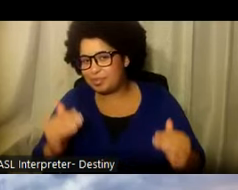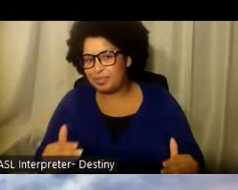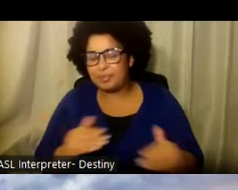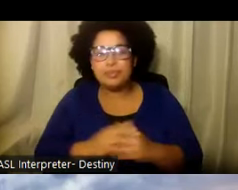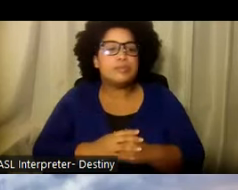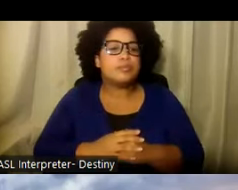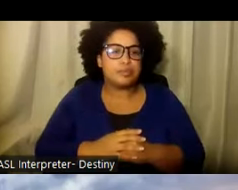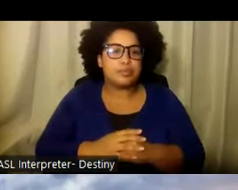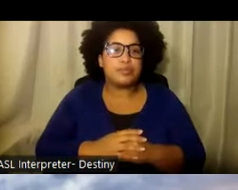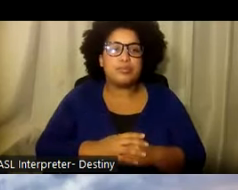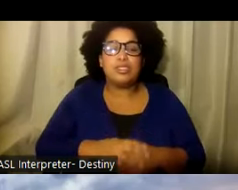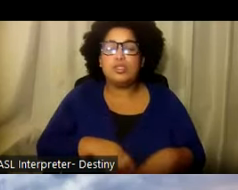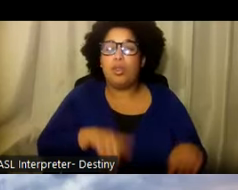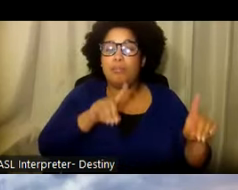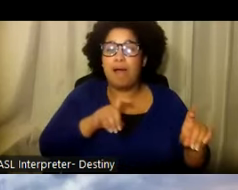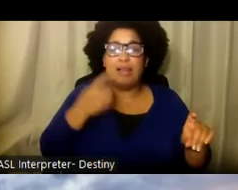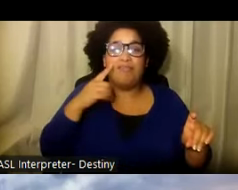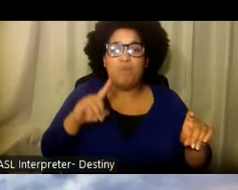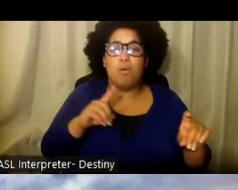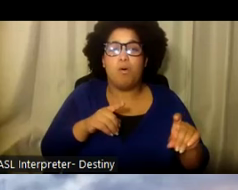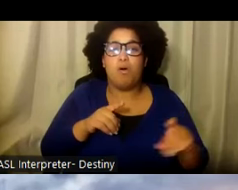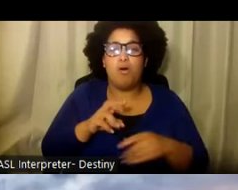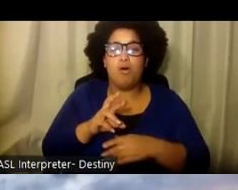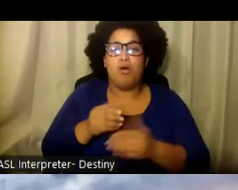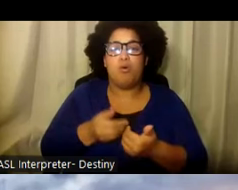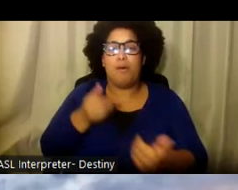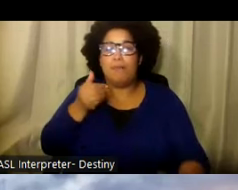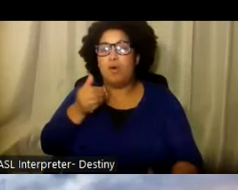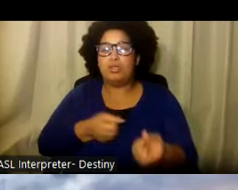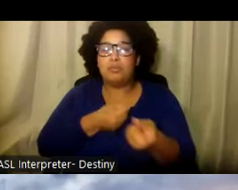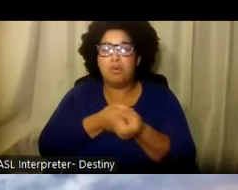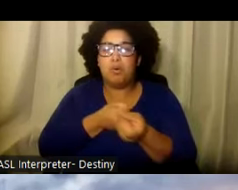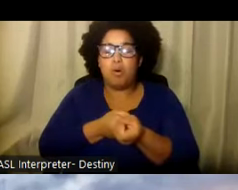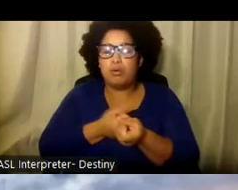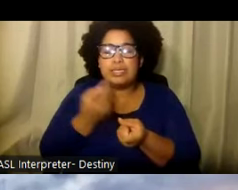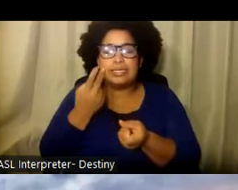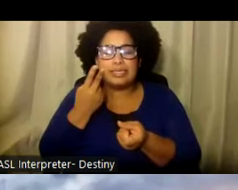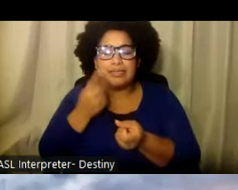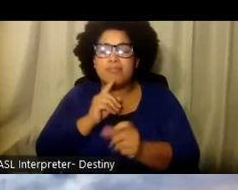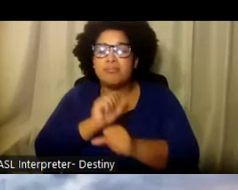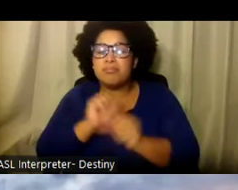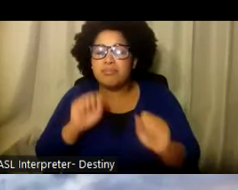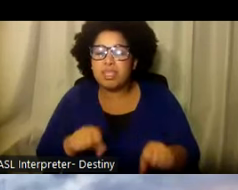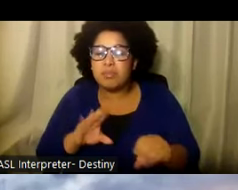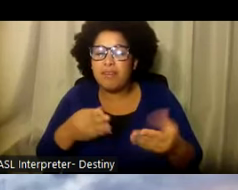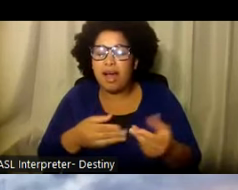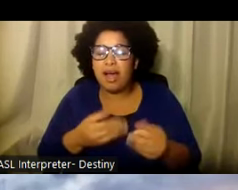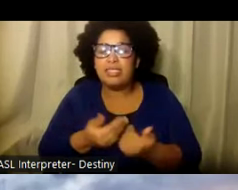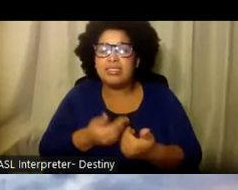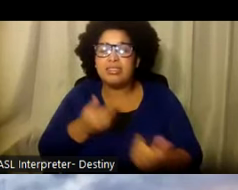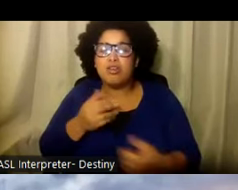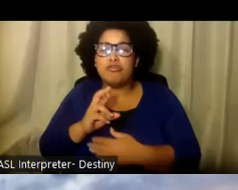The pilot for remote supports is intended to test the feasibility of remote supports provided to individuals